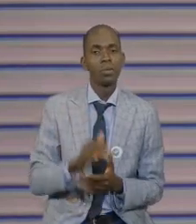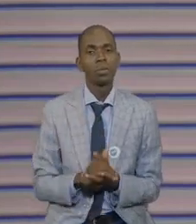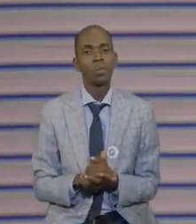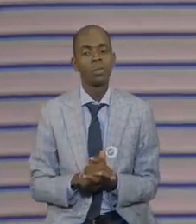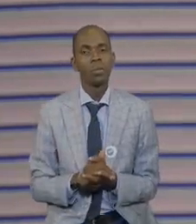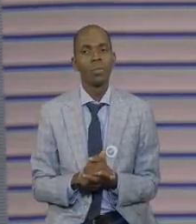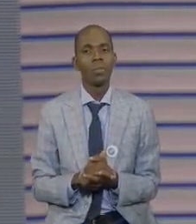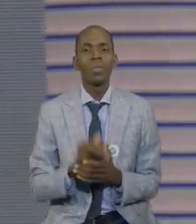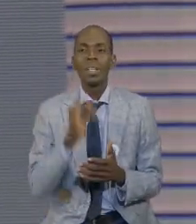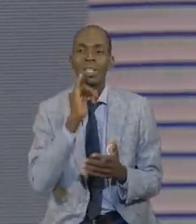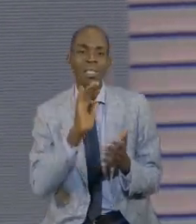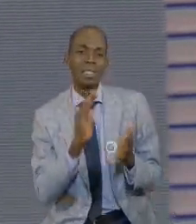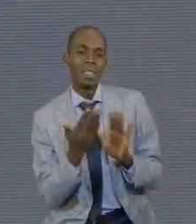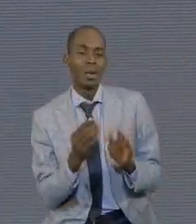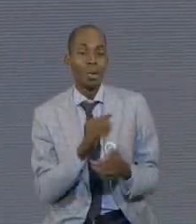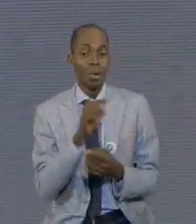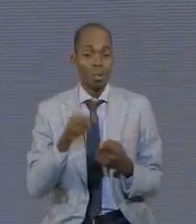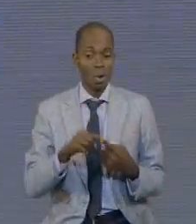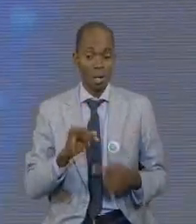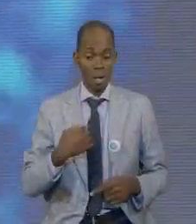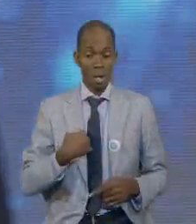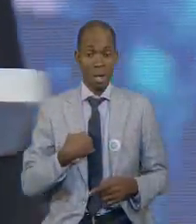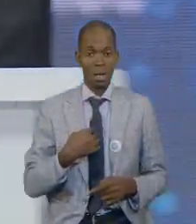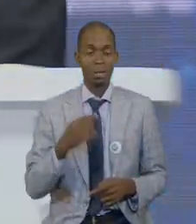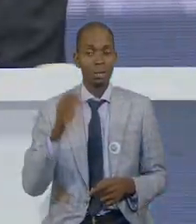it's like when I was a student